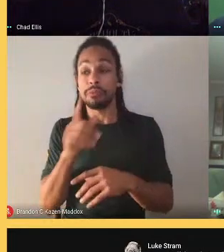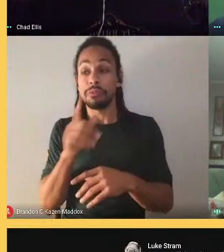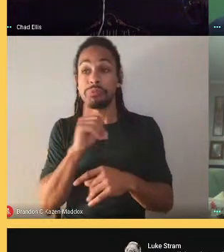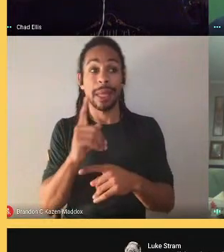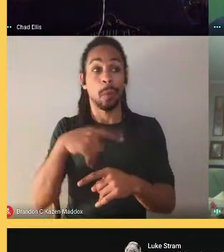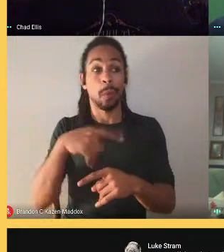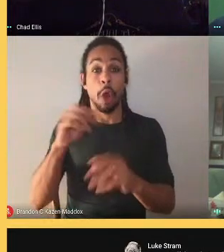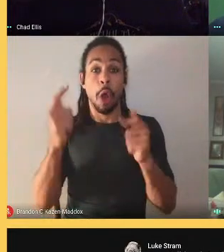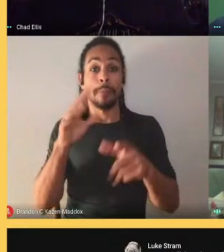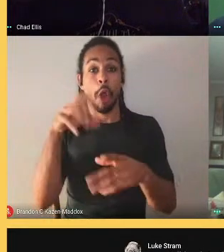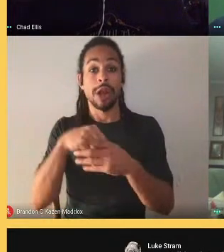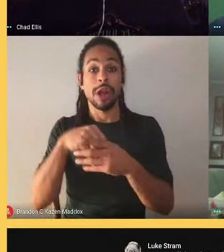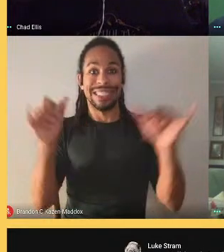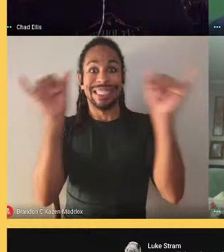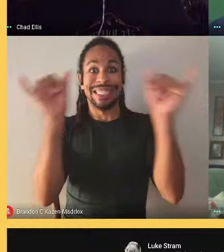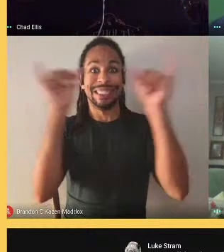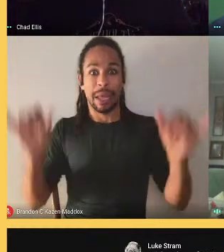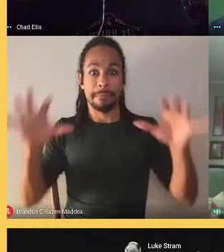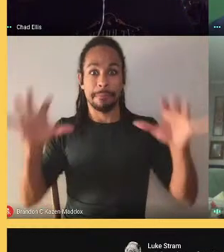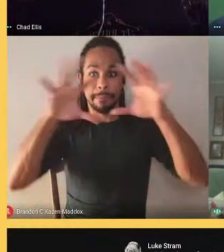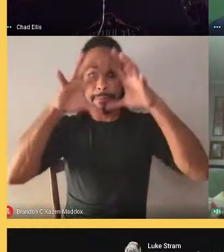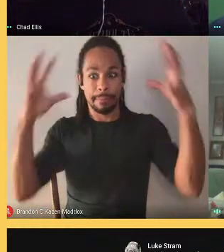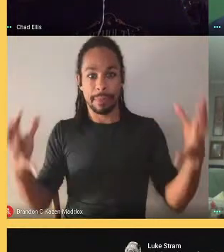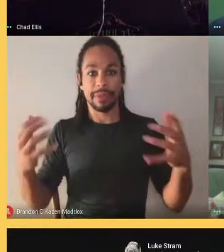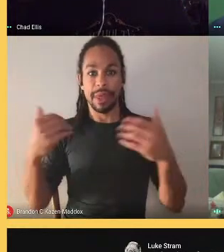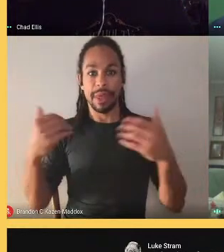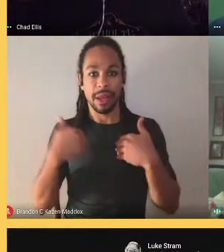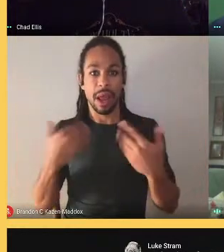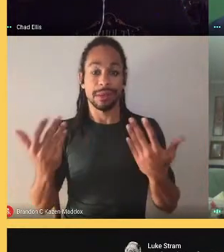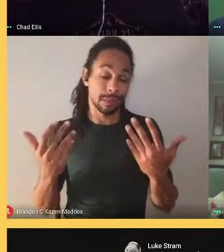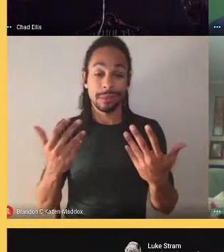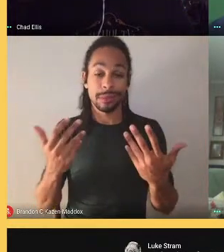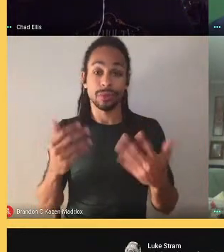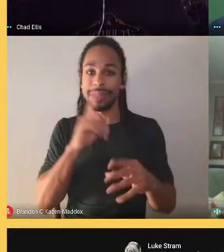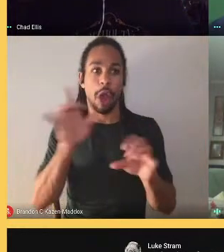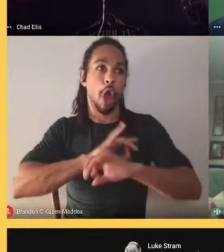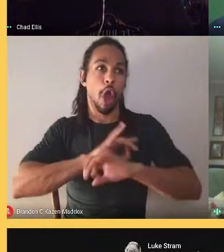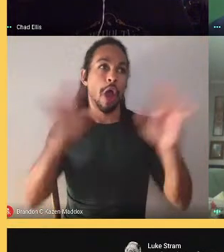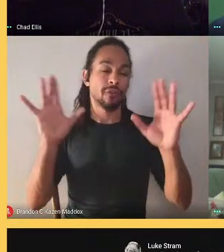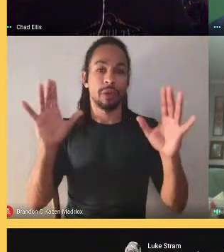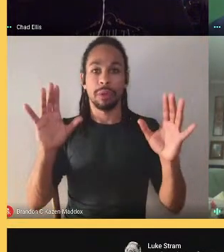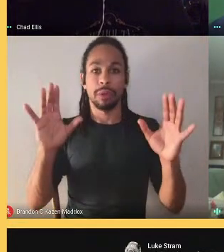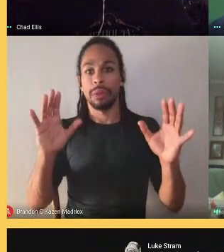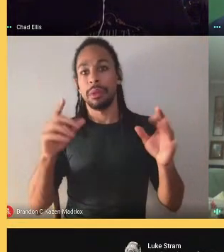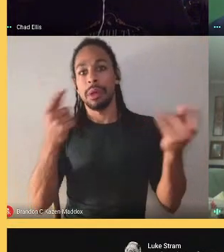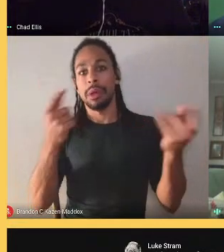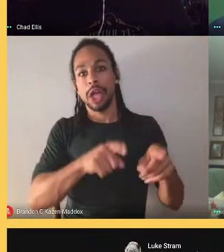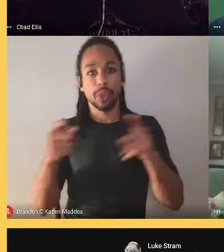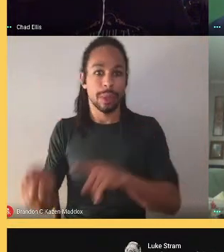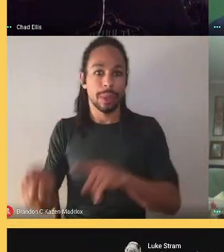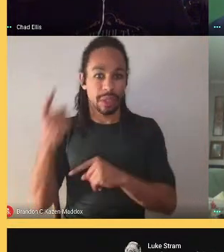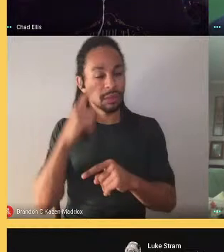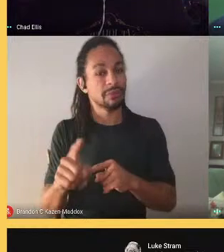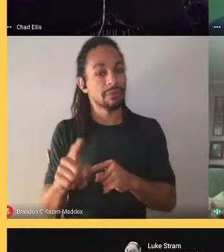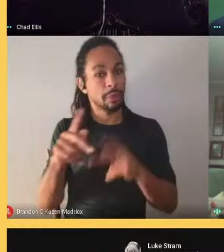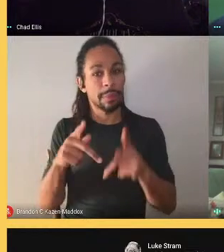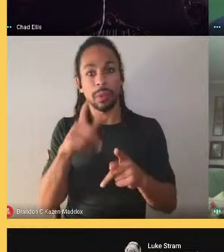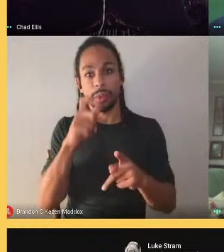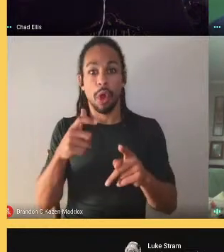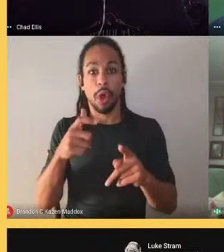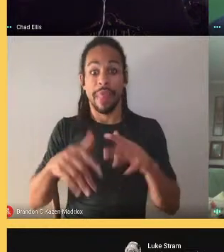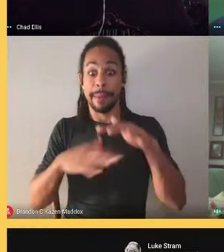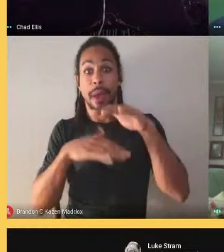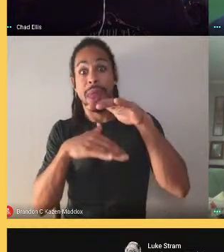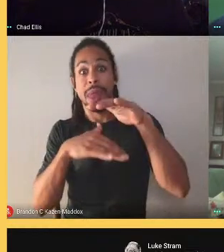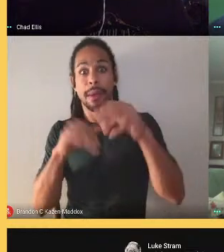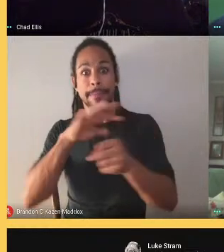real, terrible consequences for small people. And in a way, I think there's an analog to, you know, great old ones in that context.